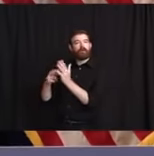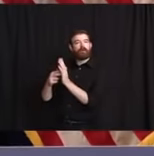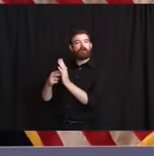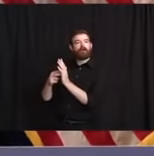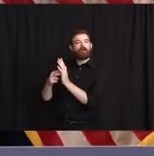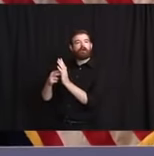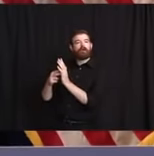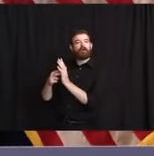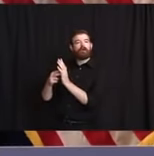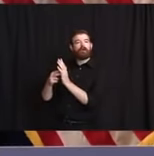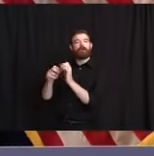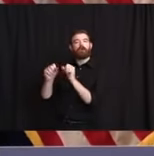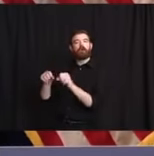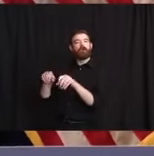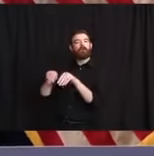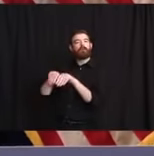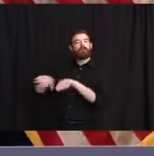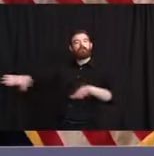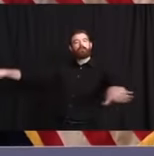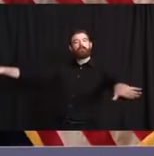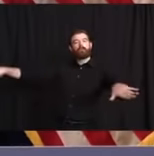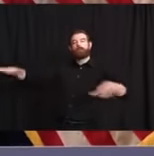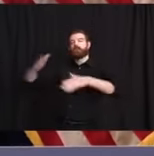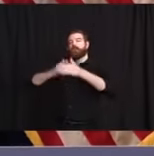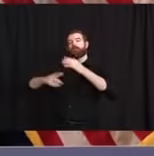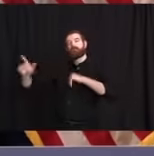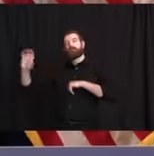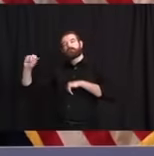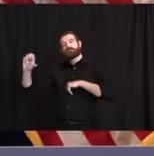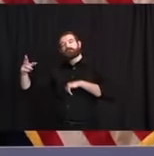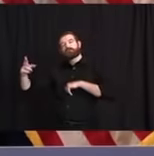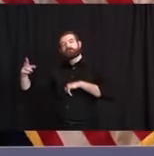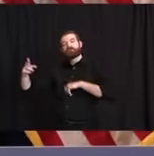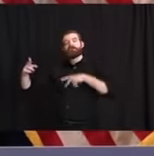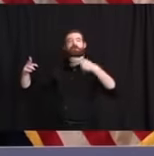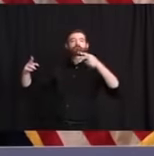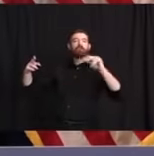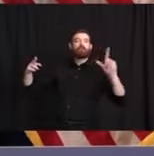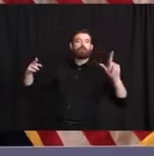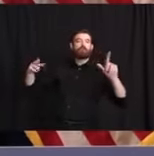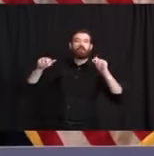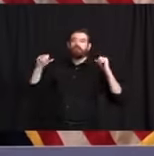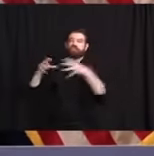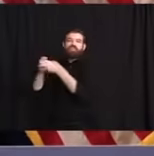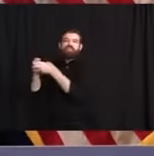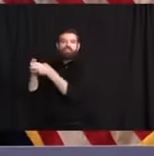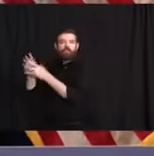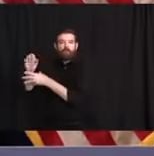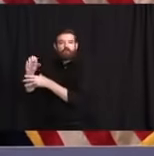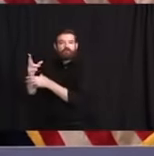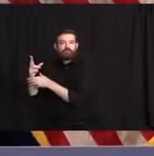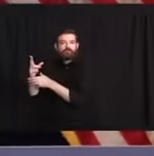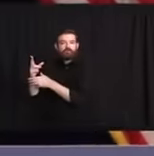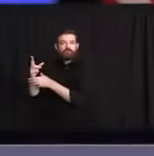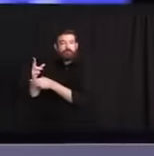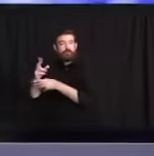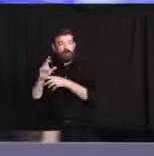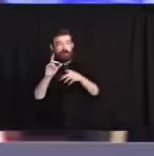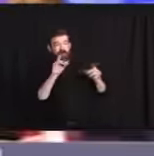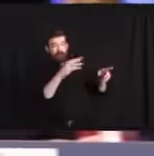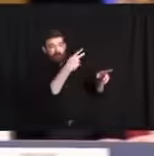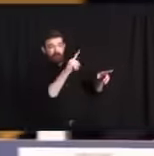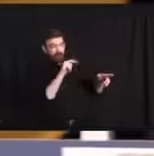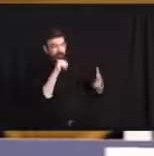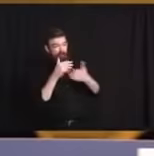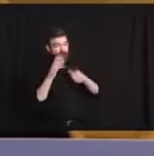hospitals, either you or Matt, and then Pat on citations and how they may differ from place to place. The guidance that Department